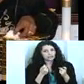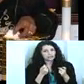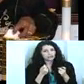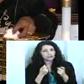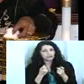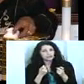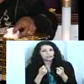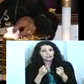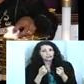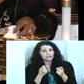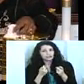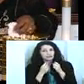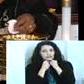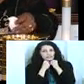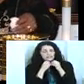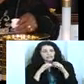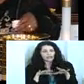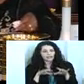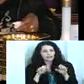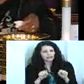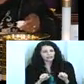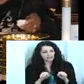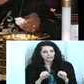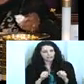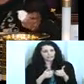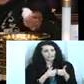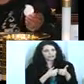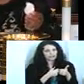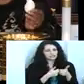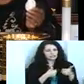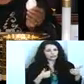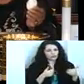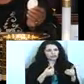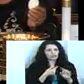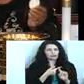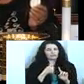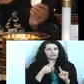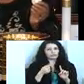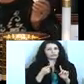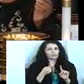you separated from me. I'm taking care of it."